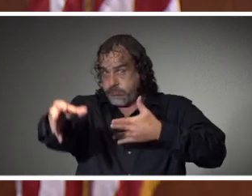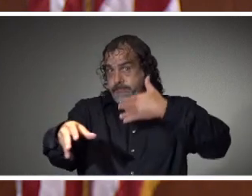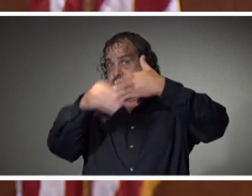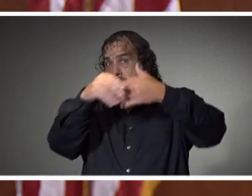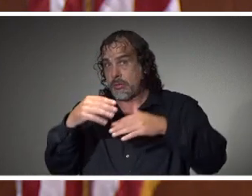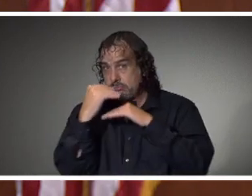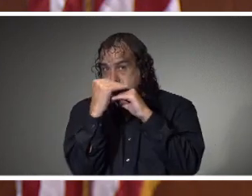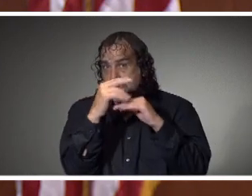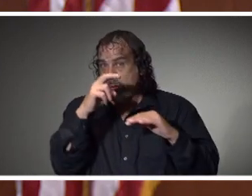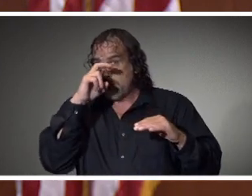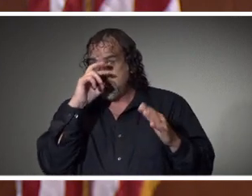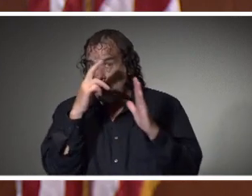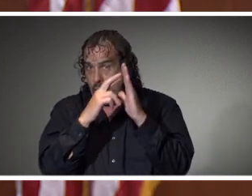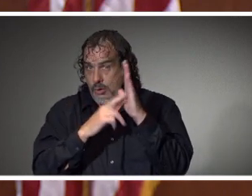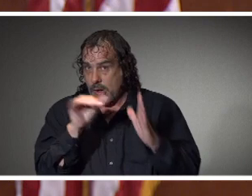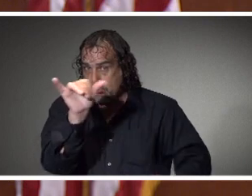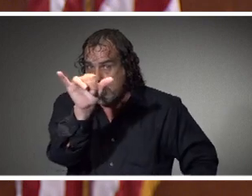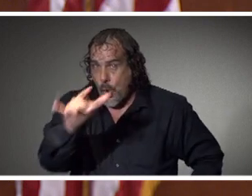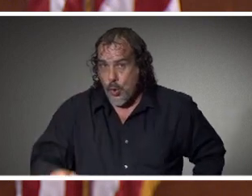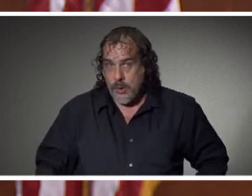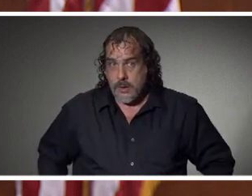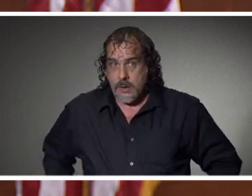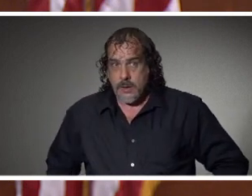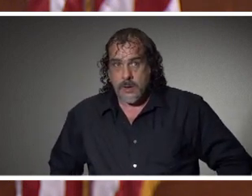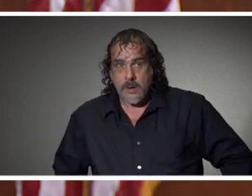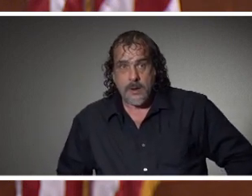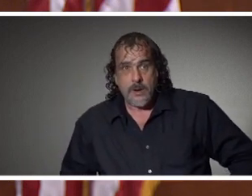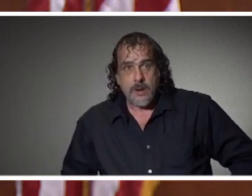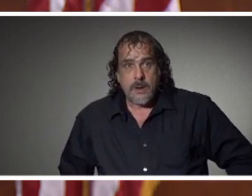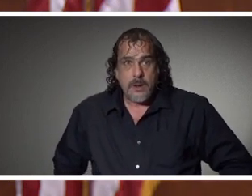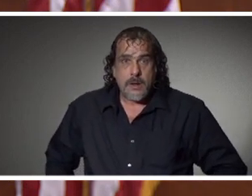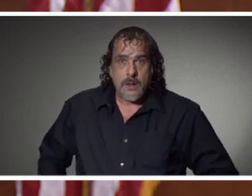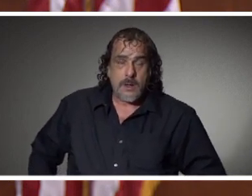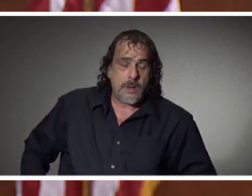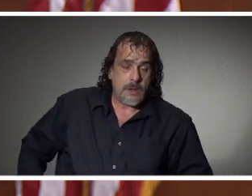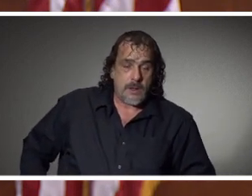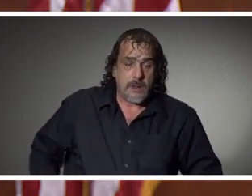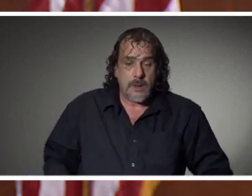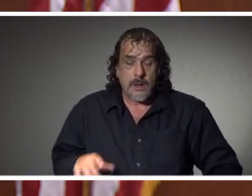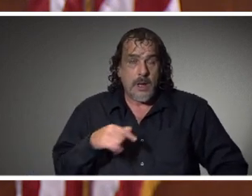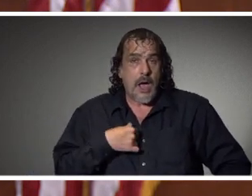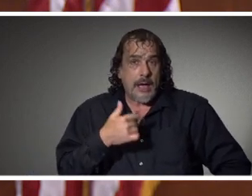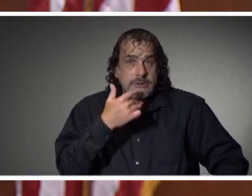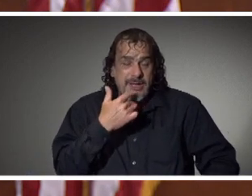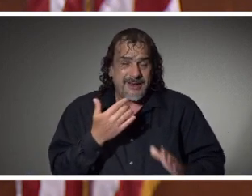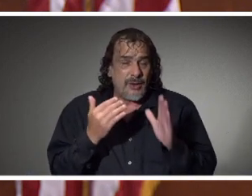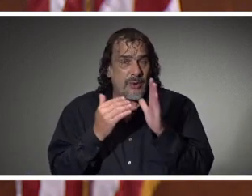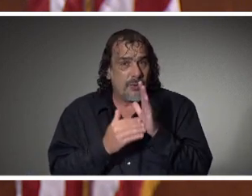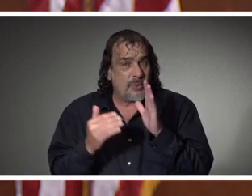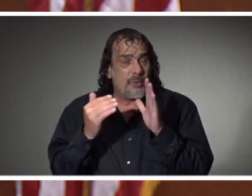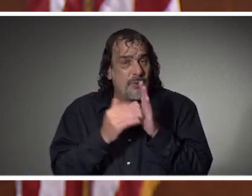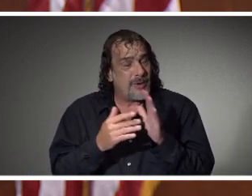added to the list. Again, I've said this repeatedly. I'm going to say it